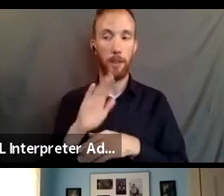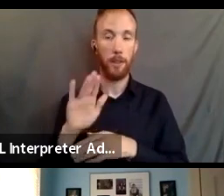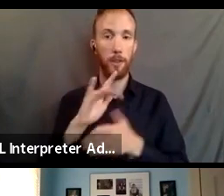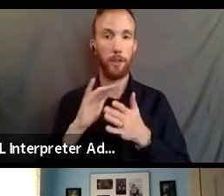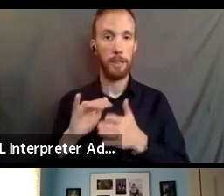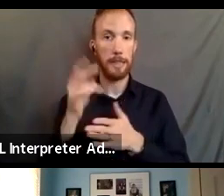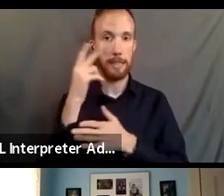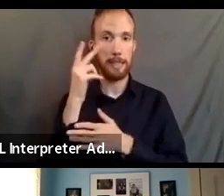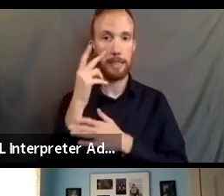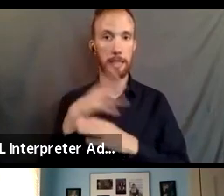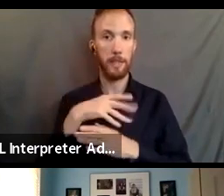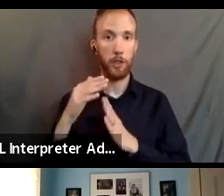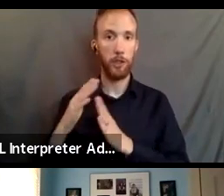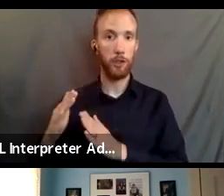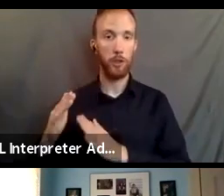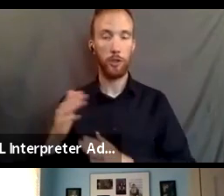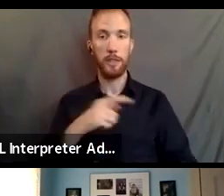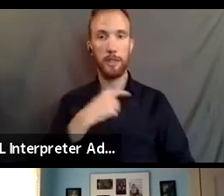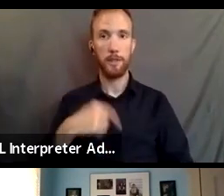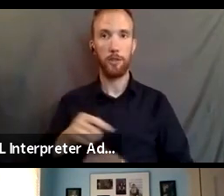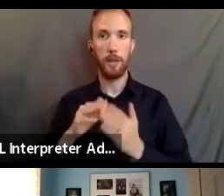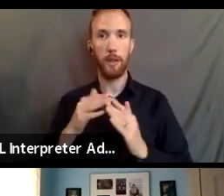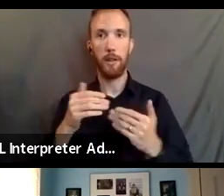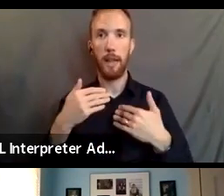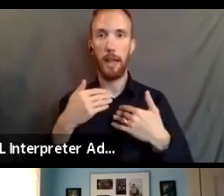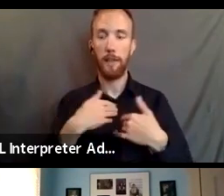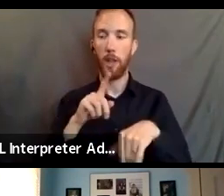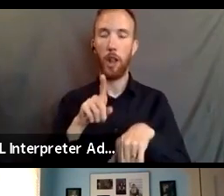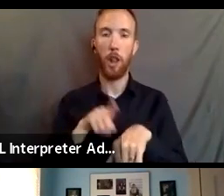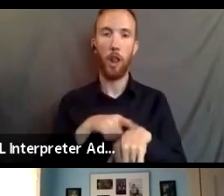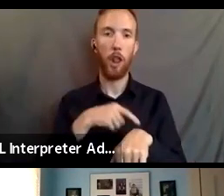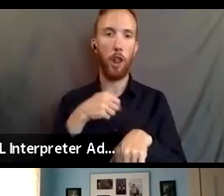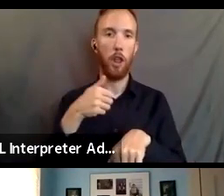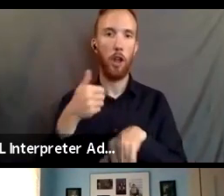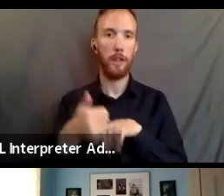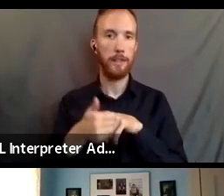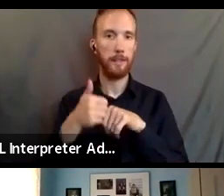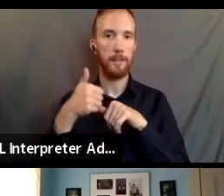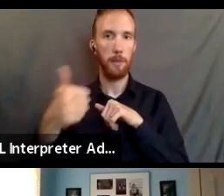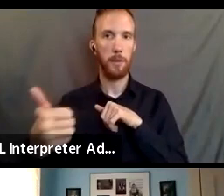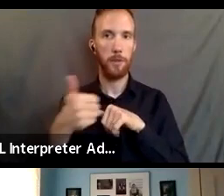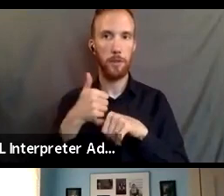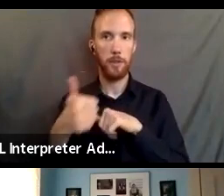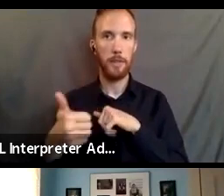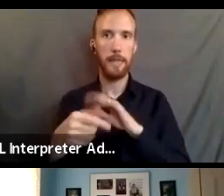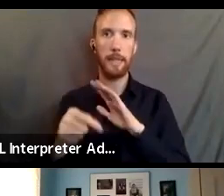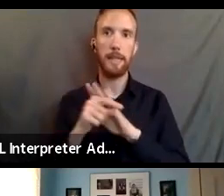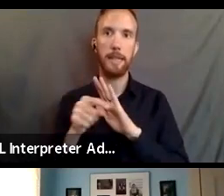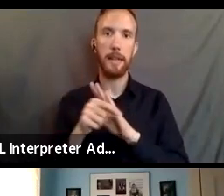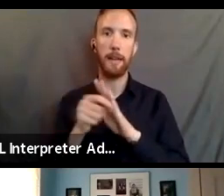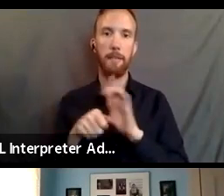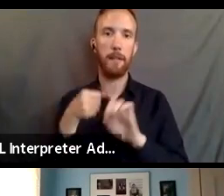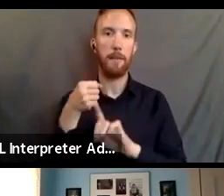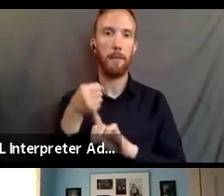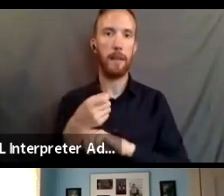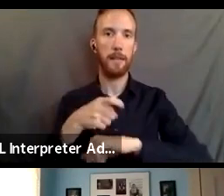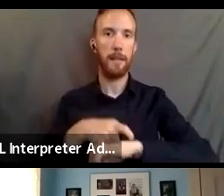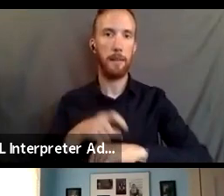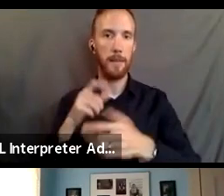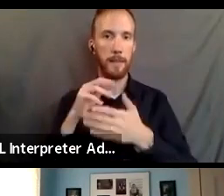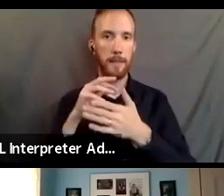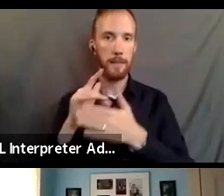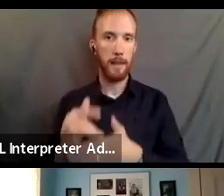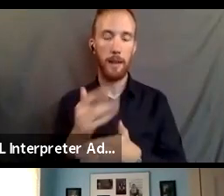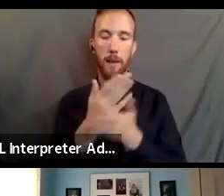have one of the longest daily commutes among cps students not only does the wrong community negatively impact students time for study part-time jobs and